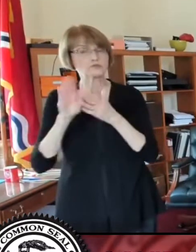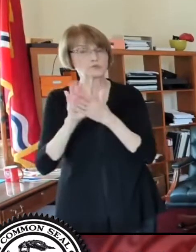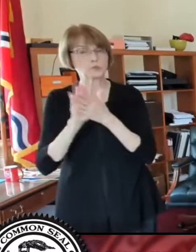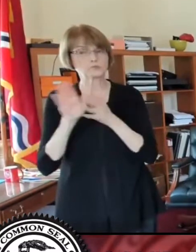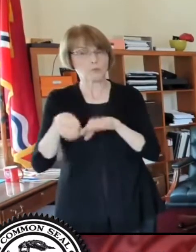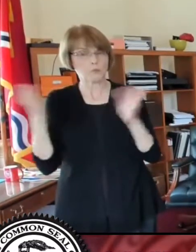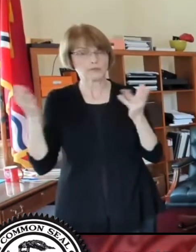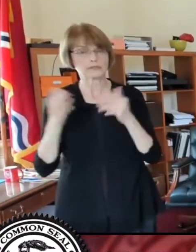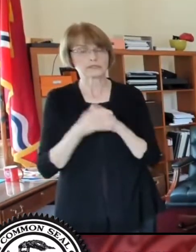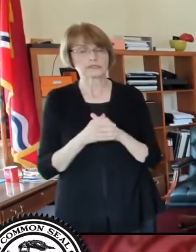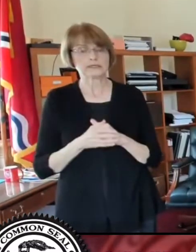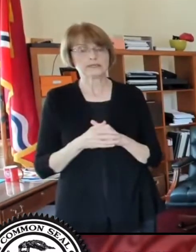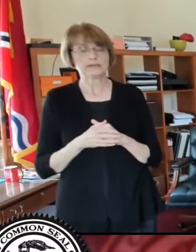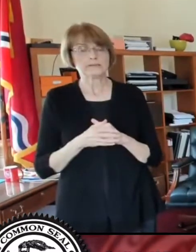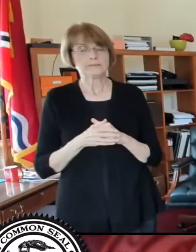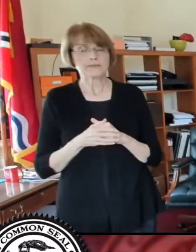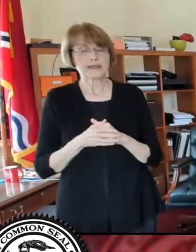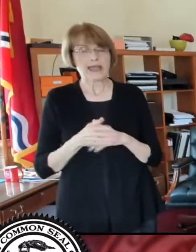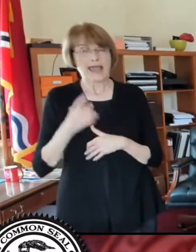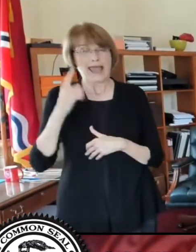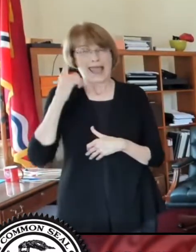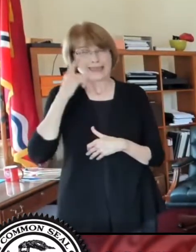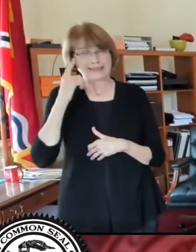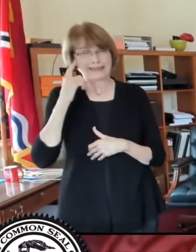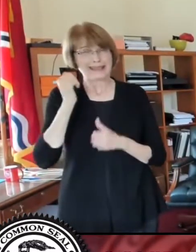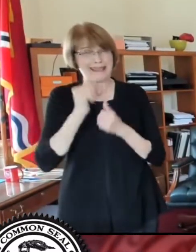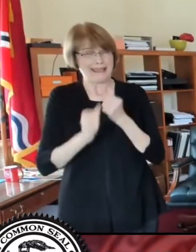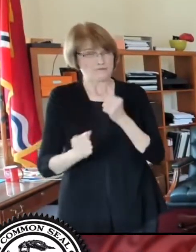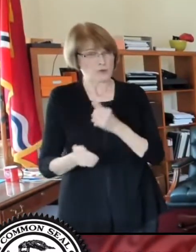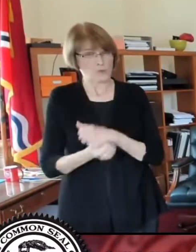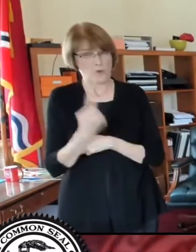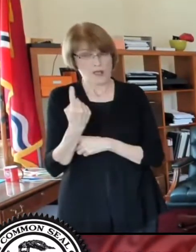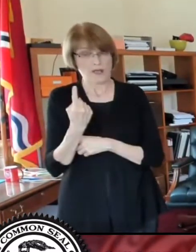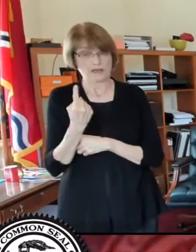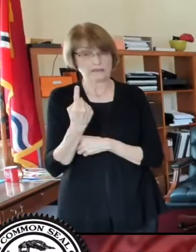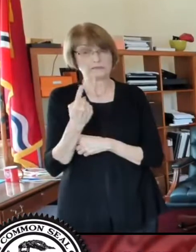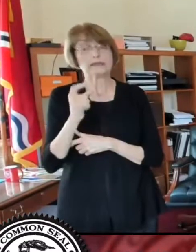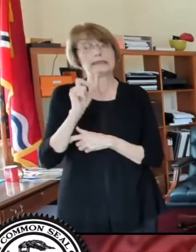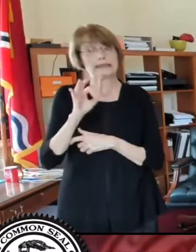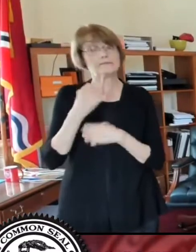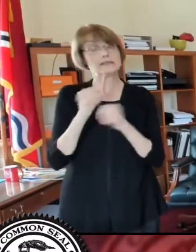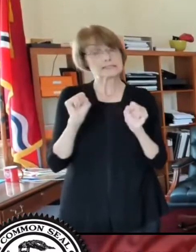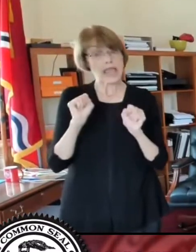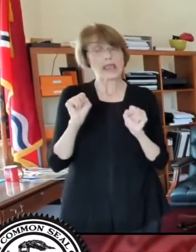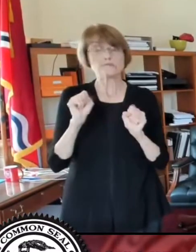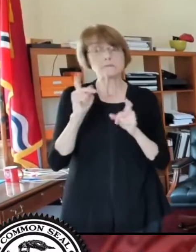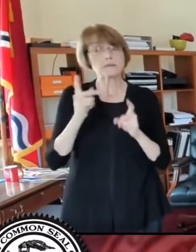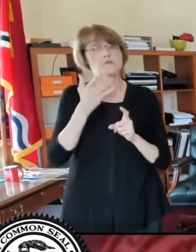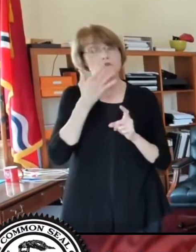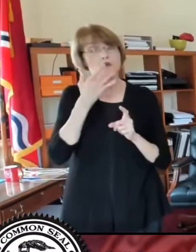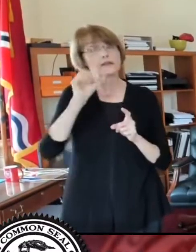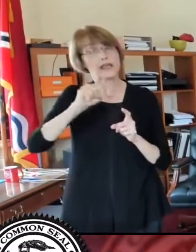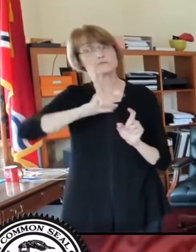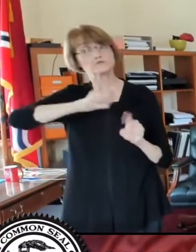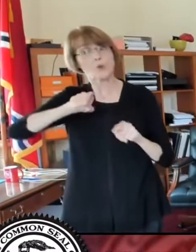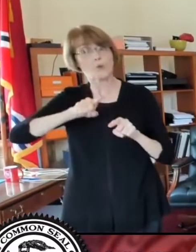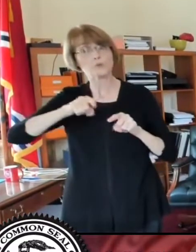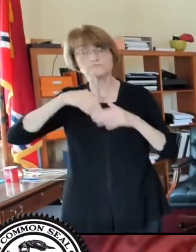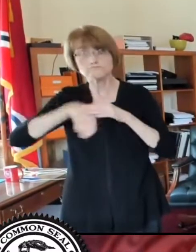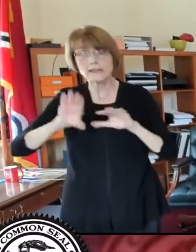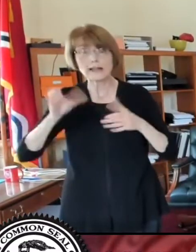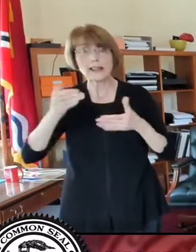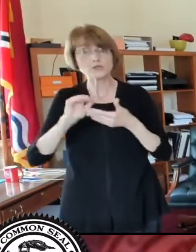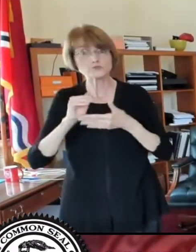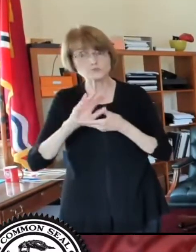I think everybody would prefer, if it's safe, for kids to be in the classroom.